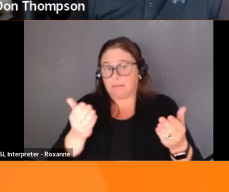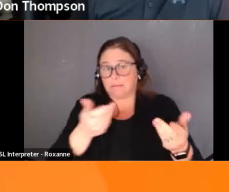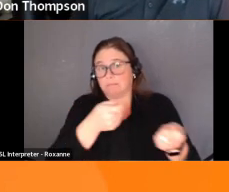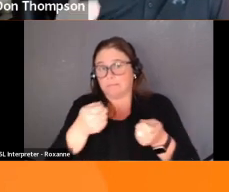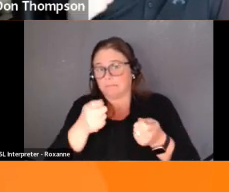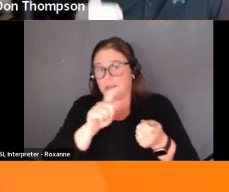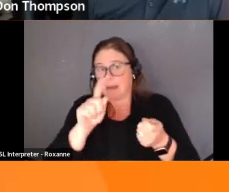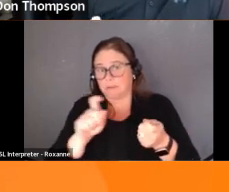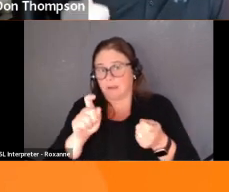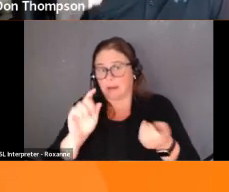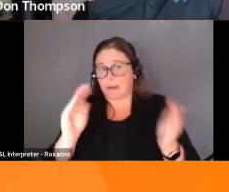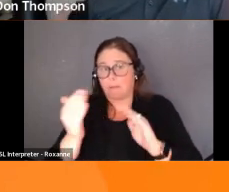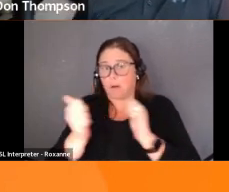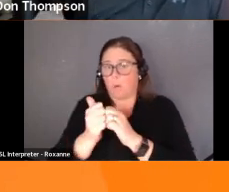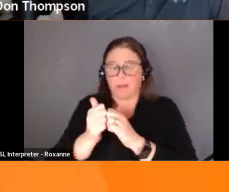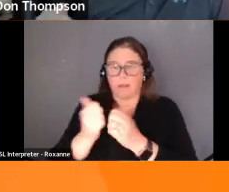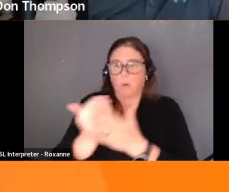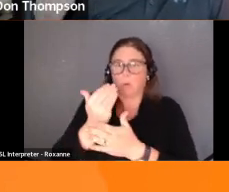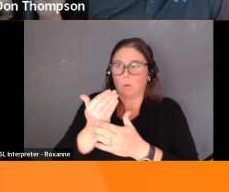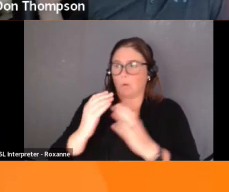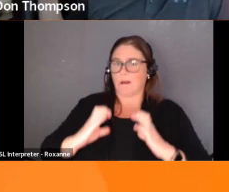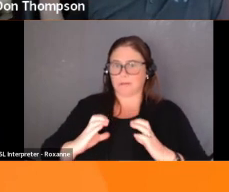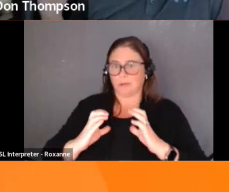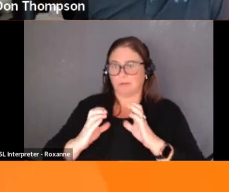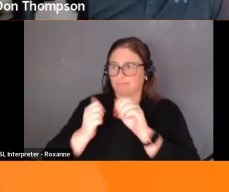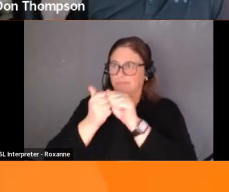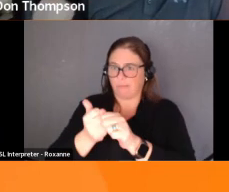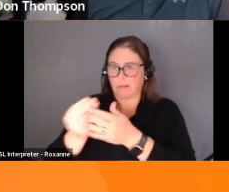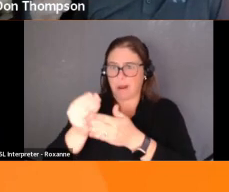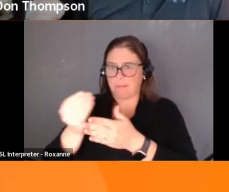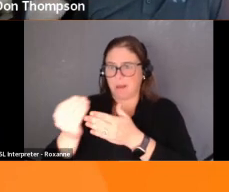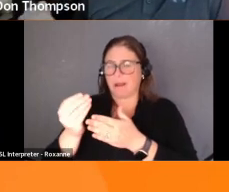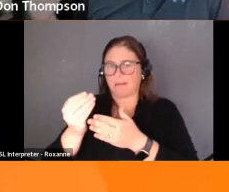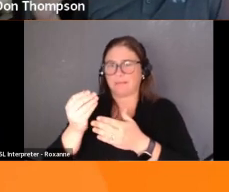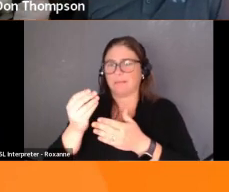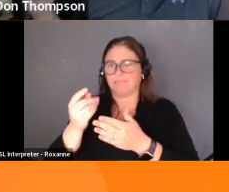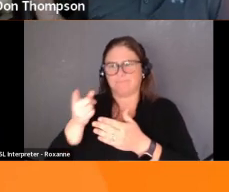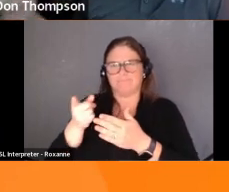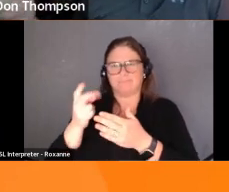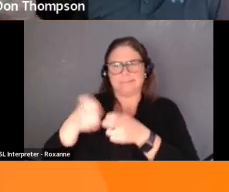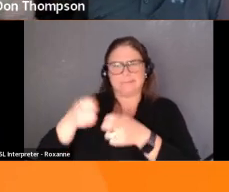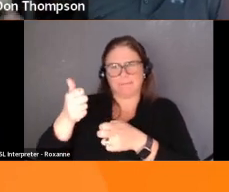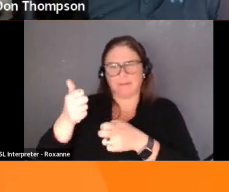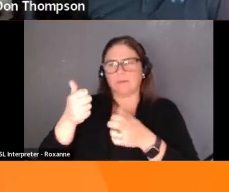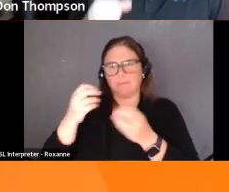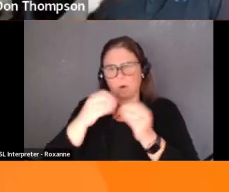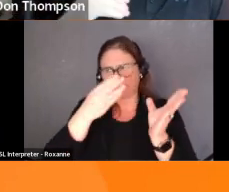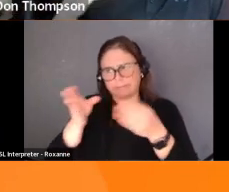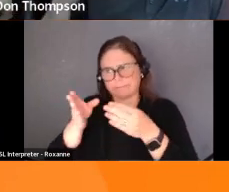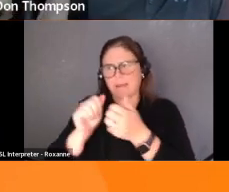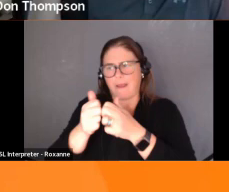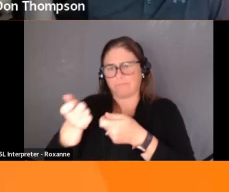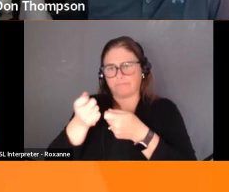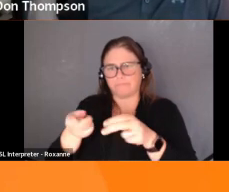customer. Everything that Amazon does is looking to make sure whether your product is good for customers.